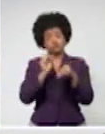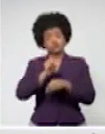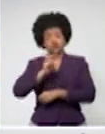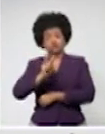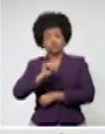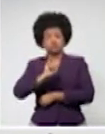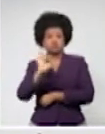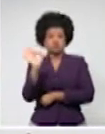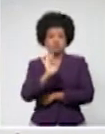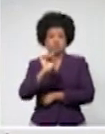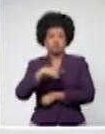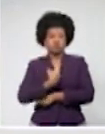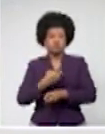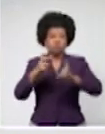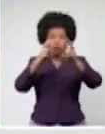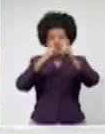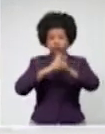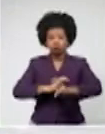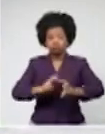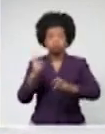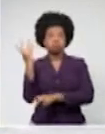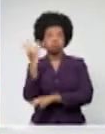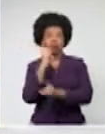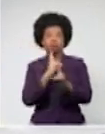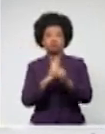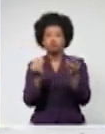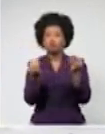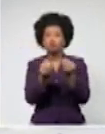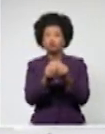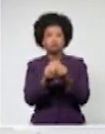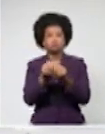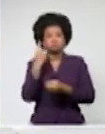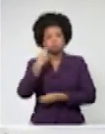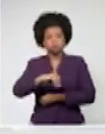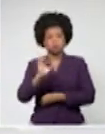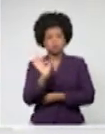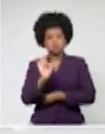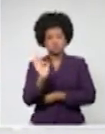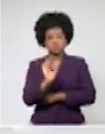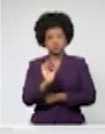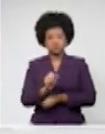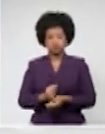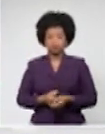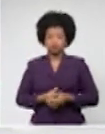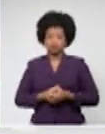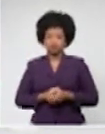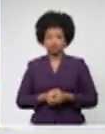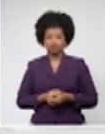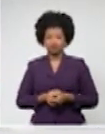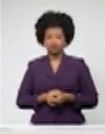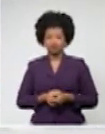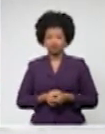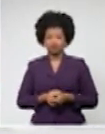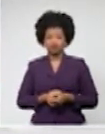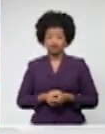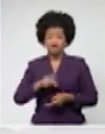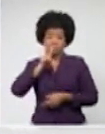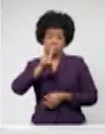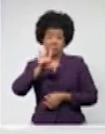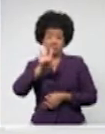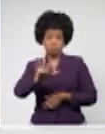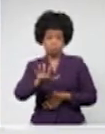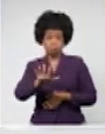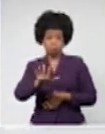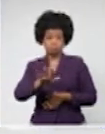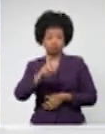hazard, since we don't know who may carry or not the disease. So, if you don't follow the protection measures, there's a high risk you can contract